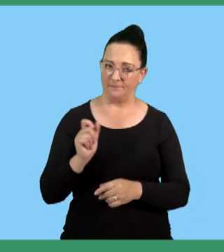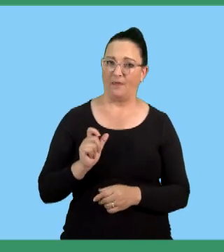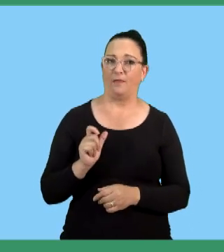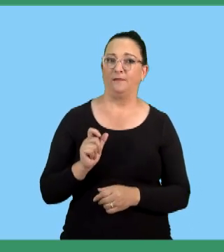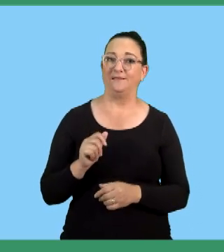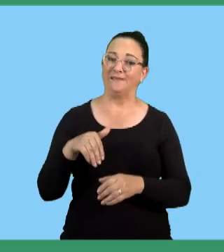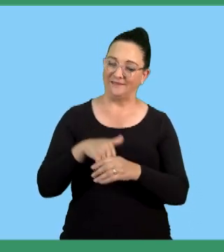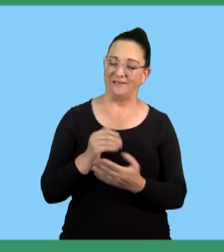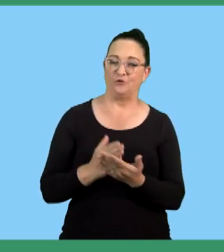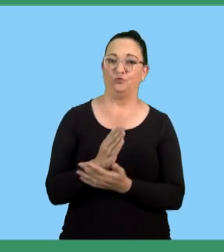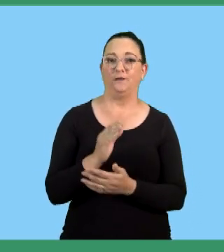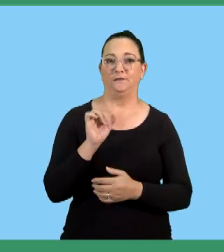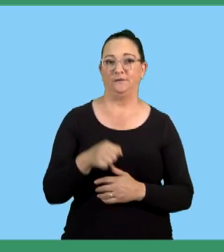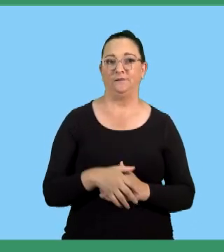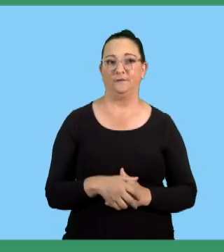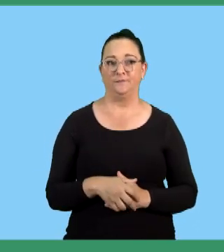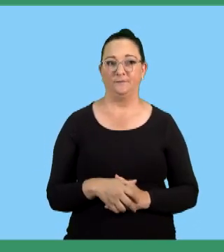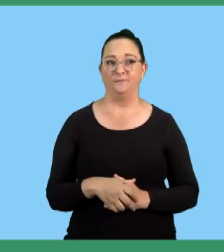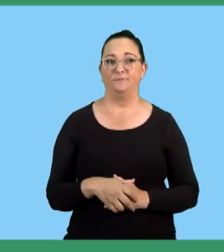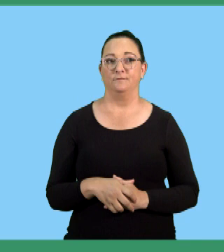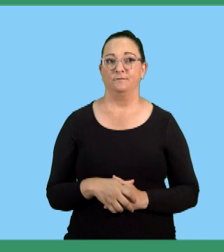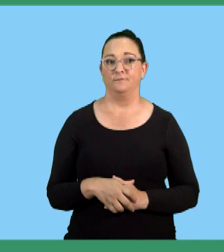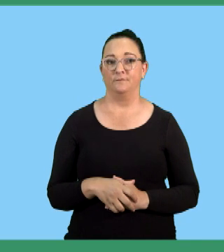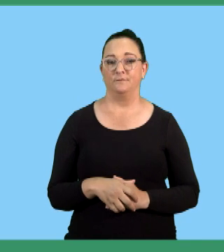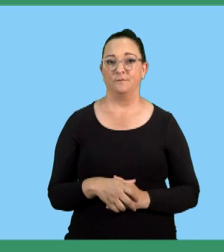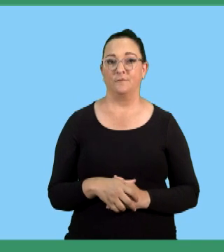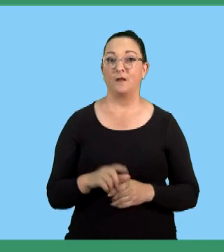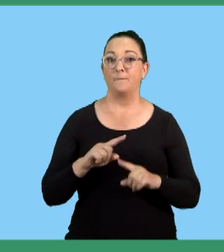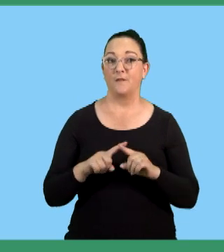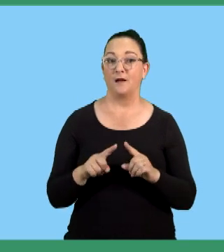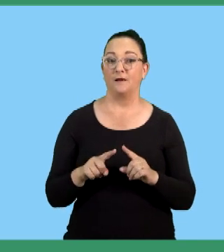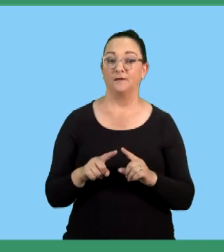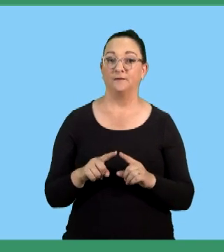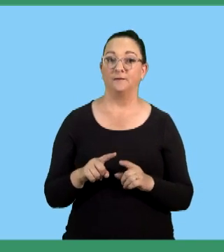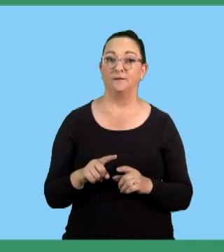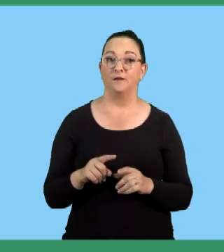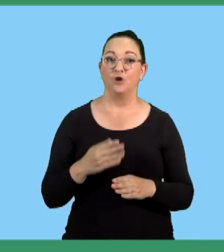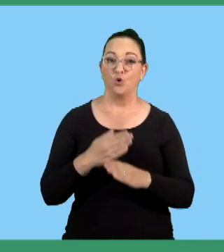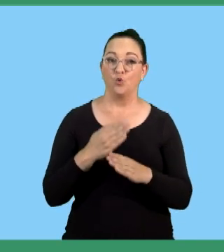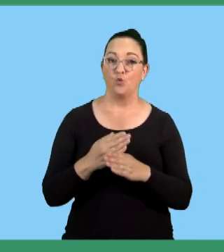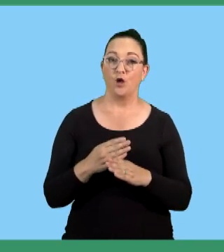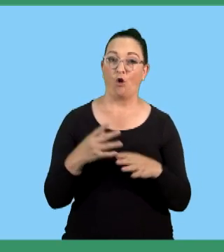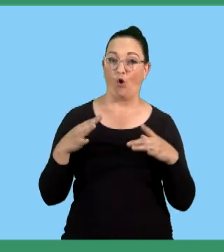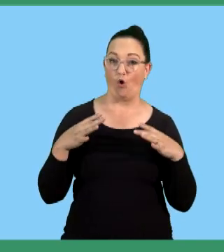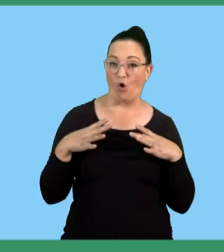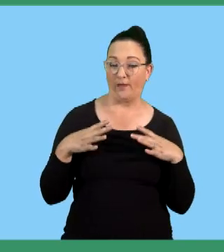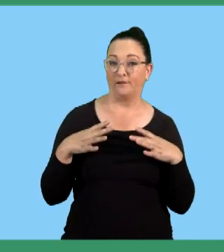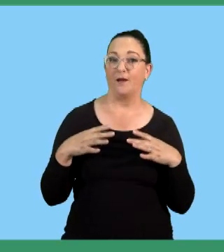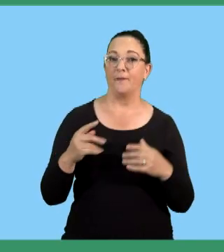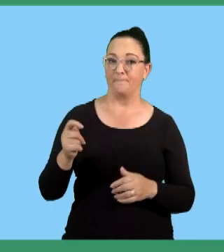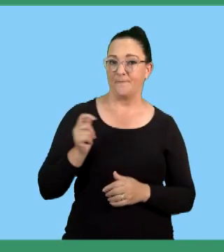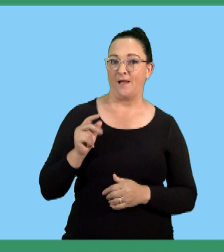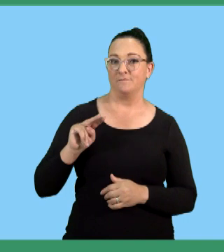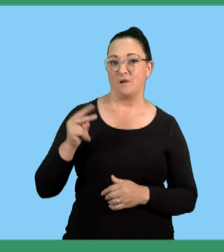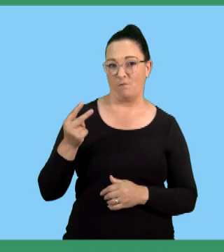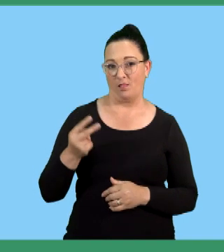is within their rights. Very, very important. Workers must be paid double if they work during public holidays. Now, we